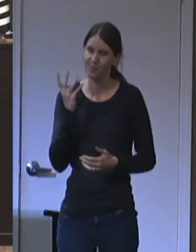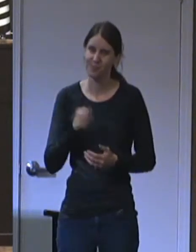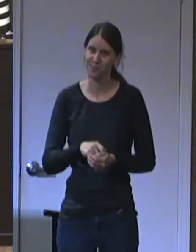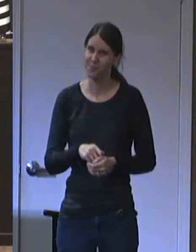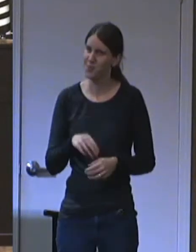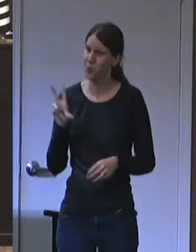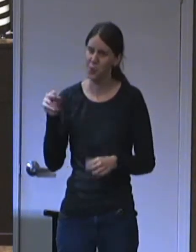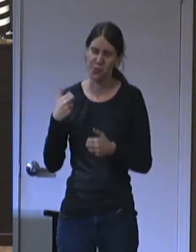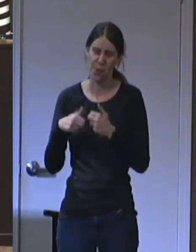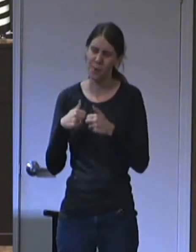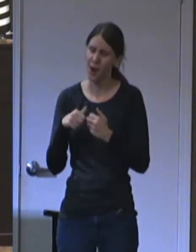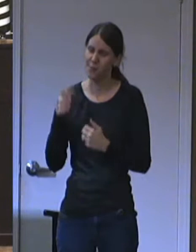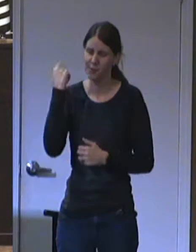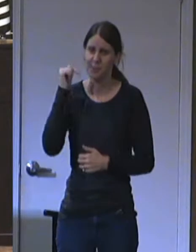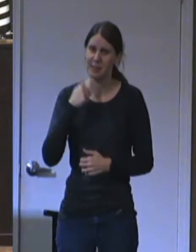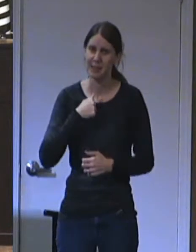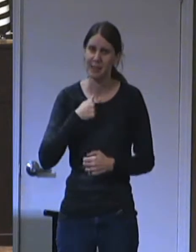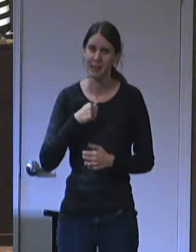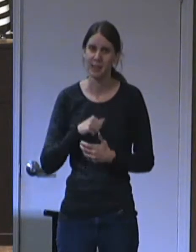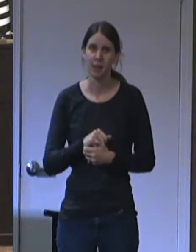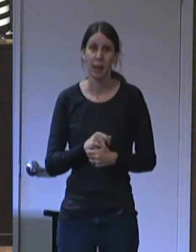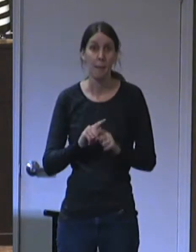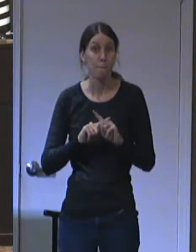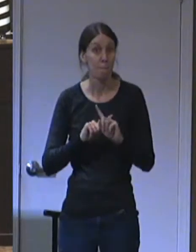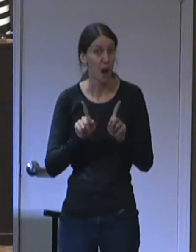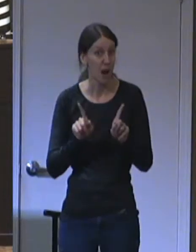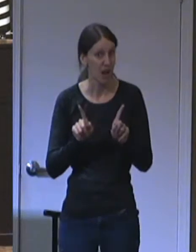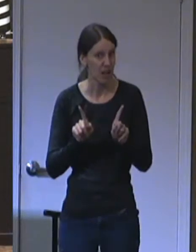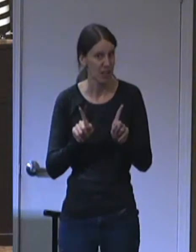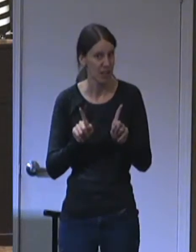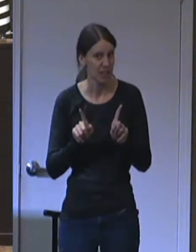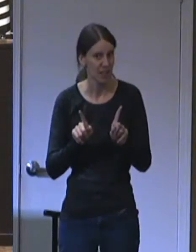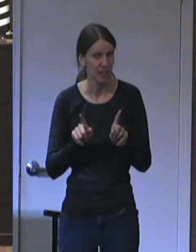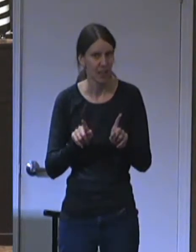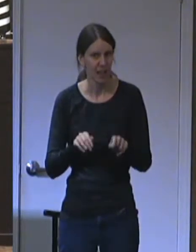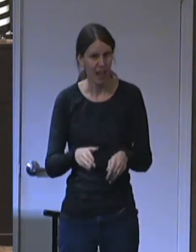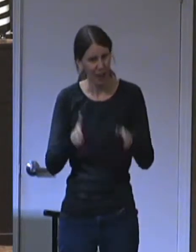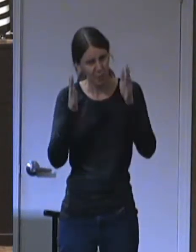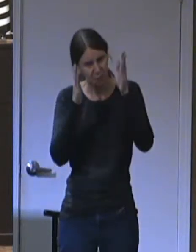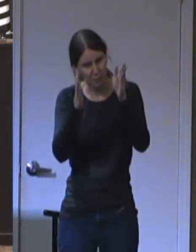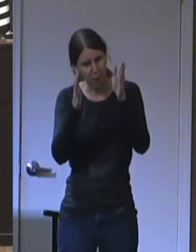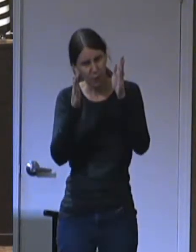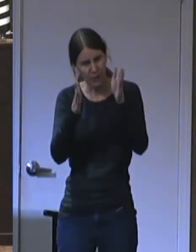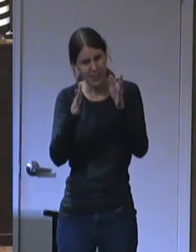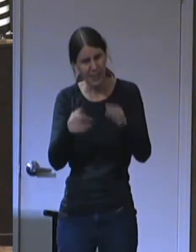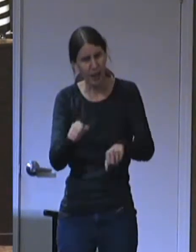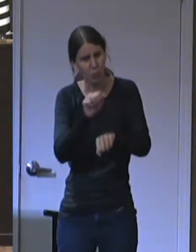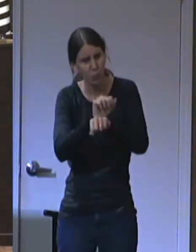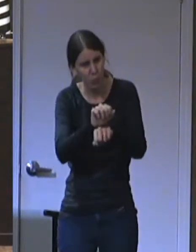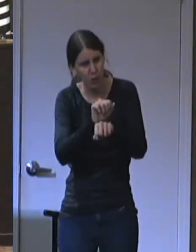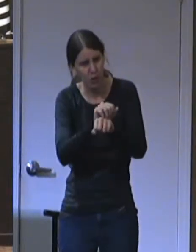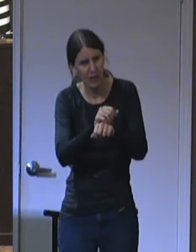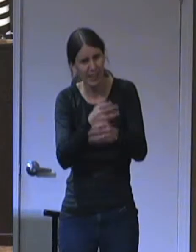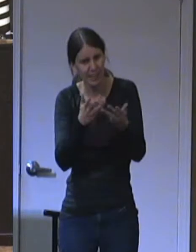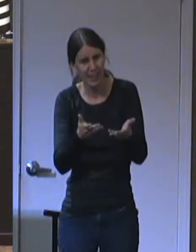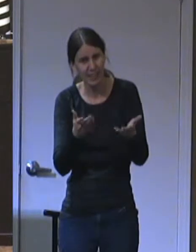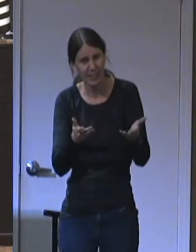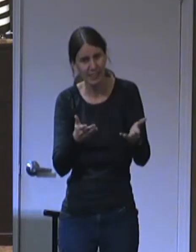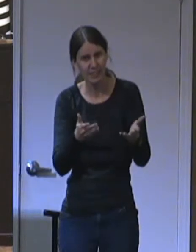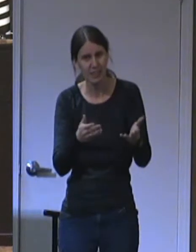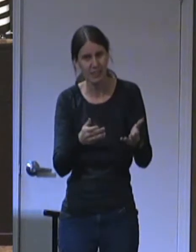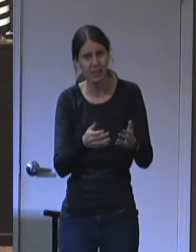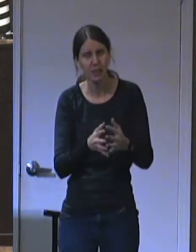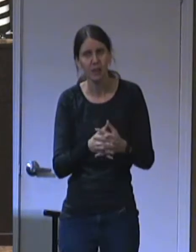That's no problem for me. But I am so focused on process and, you